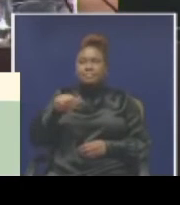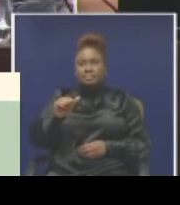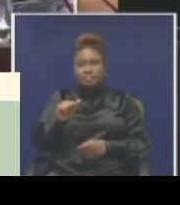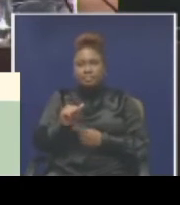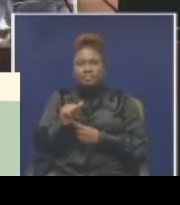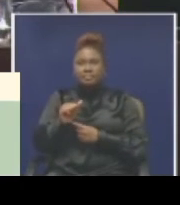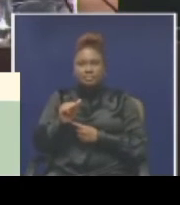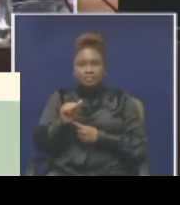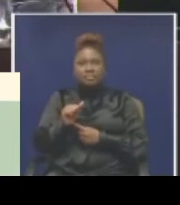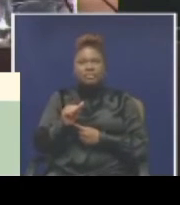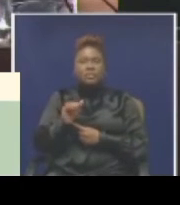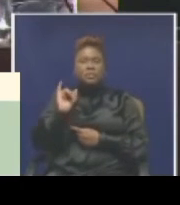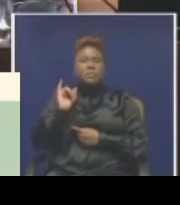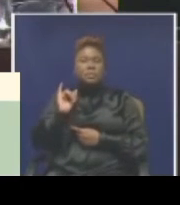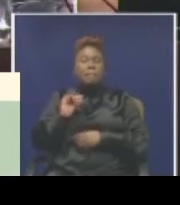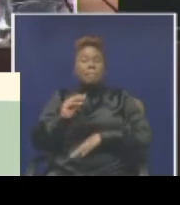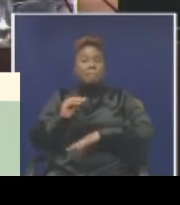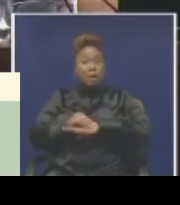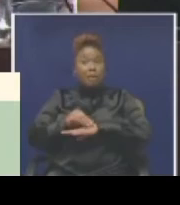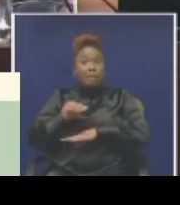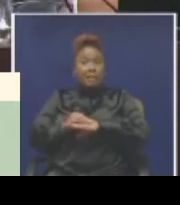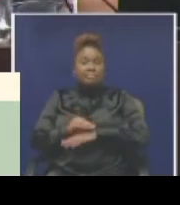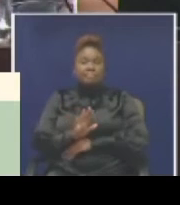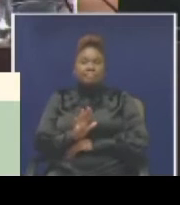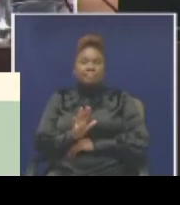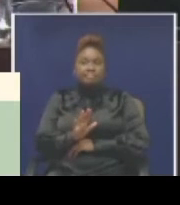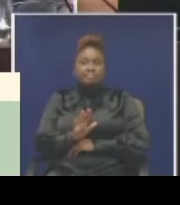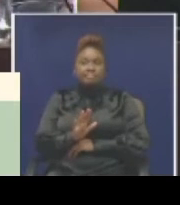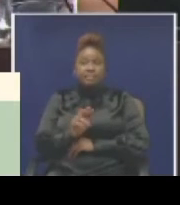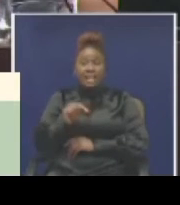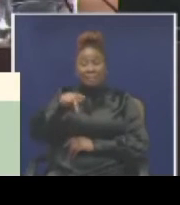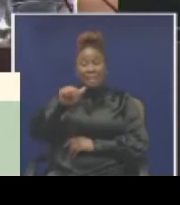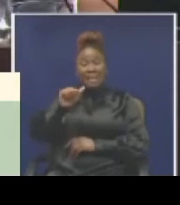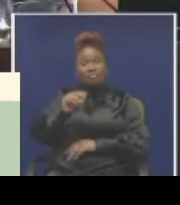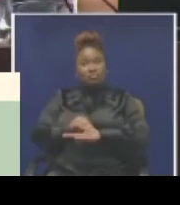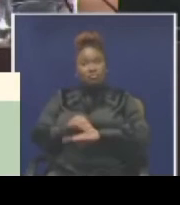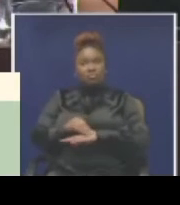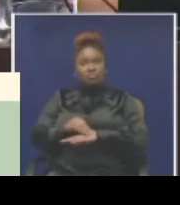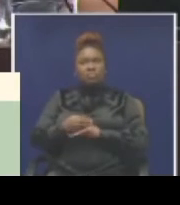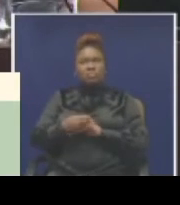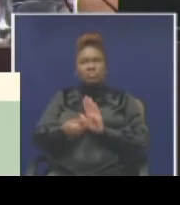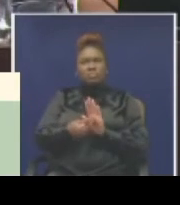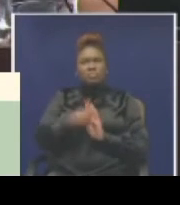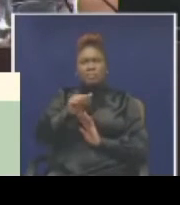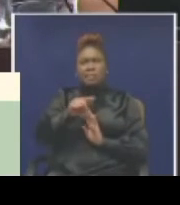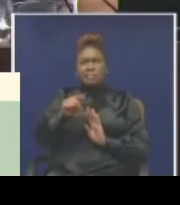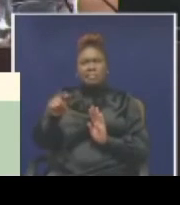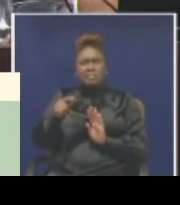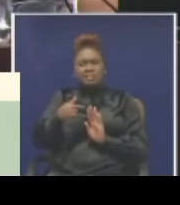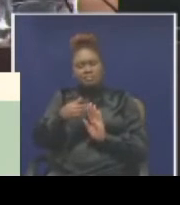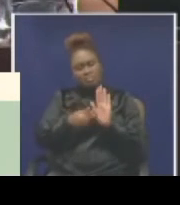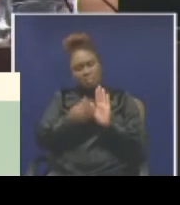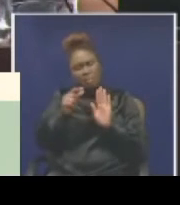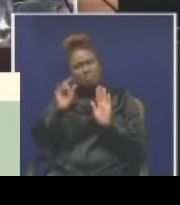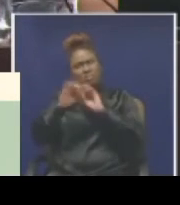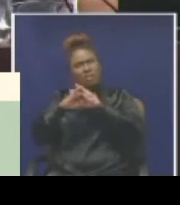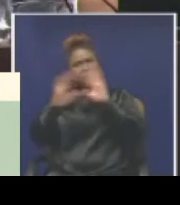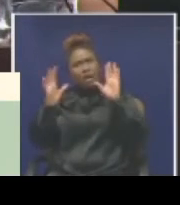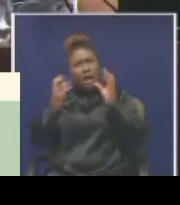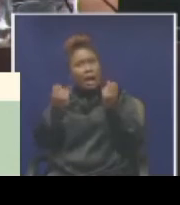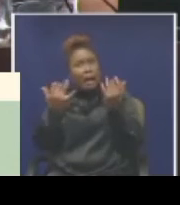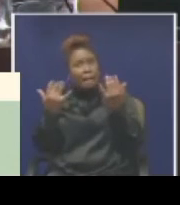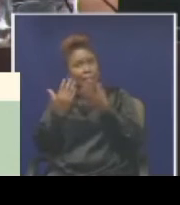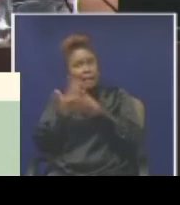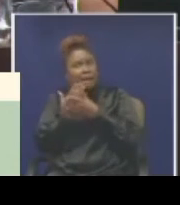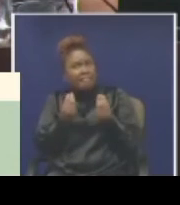also another problem. There's no in their APP. We need to see how many cases they